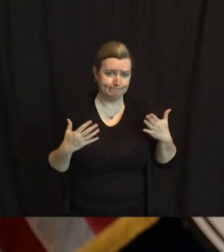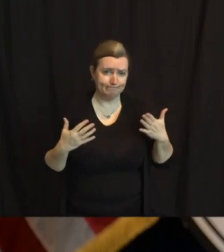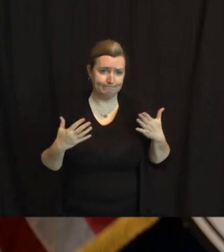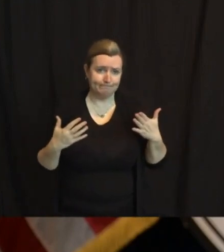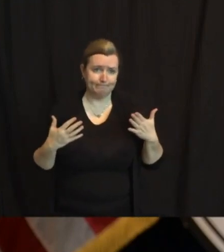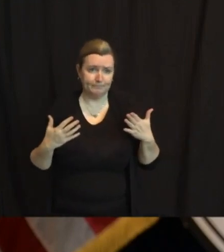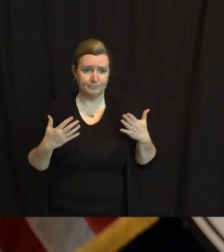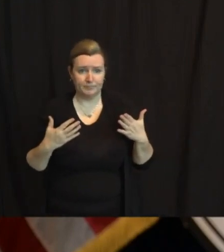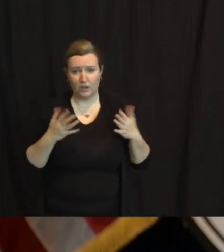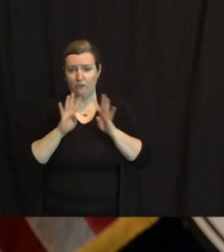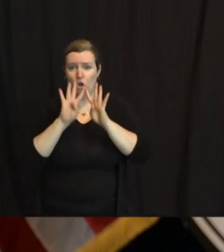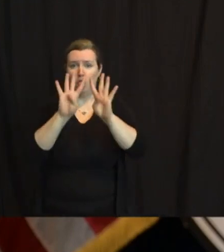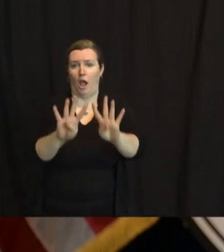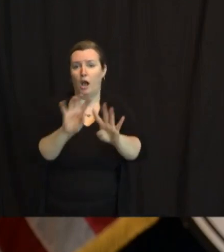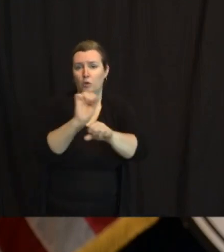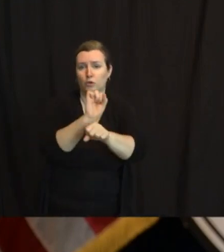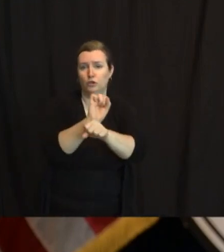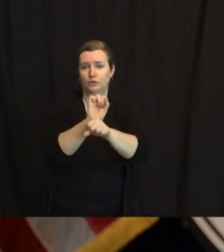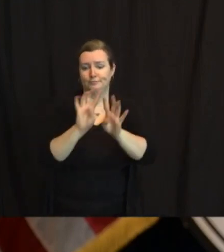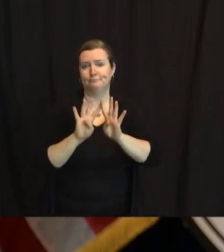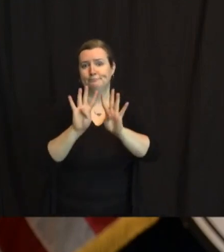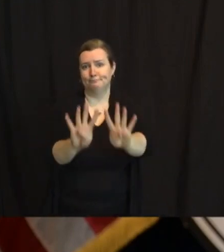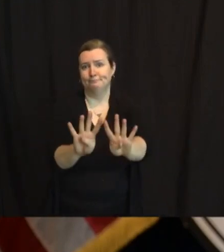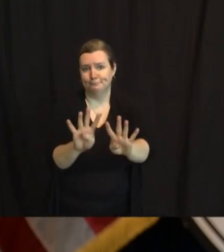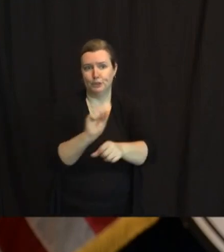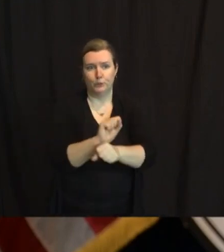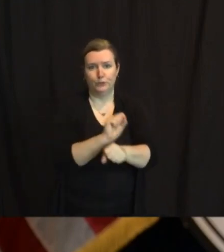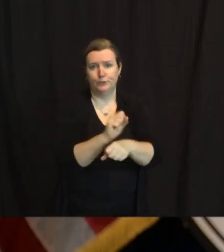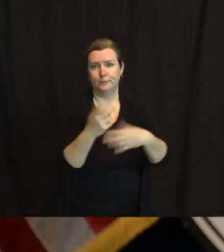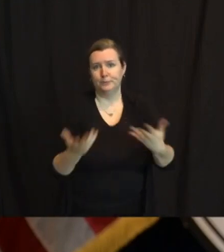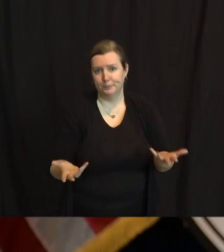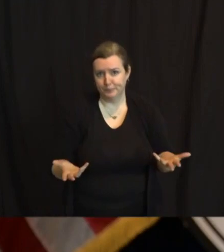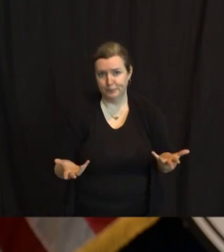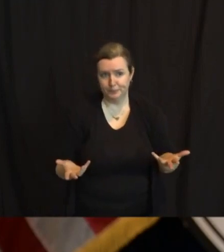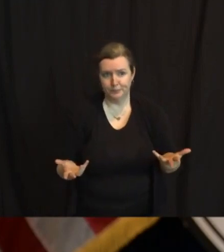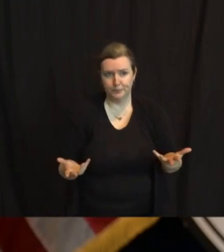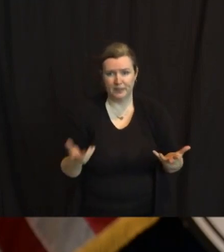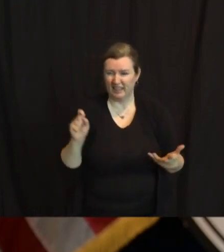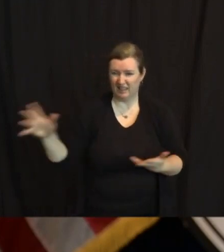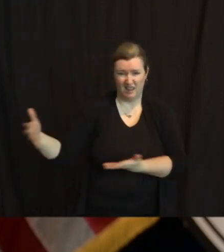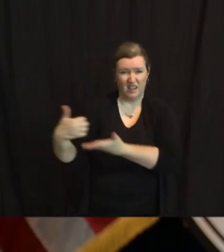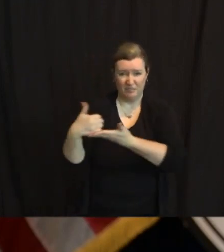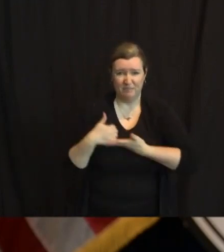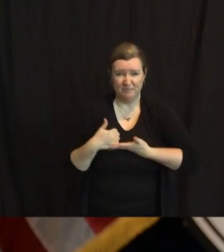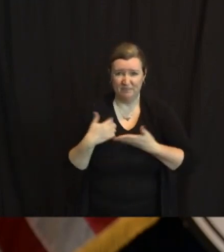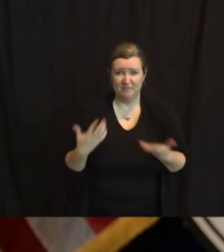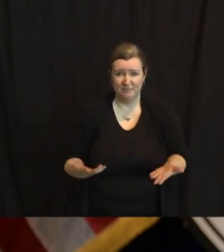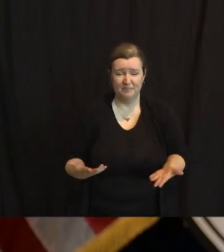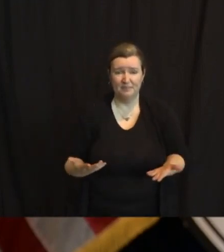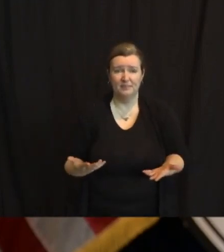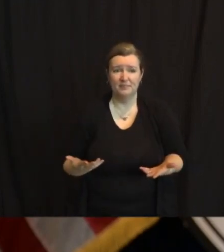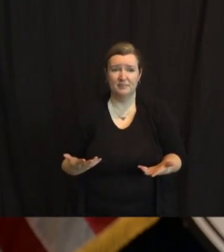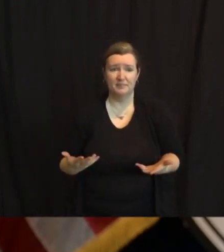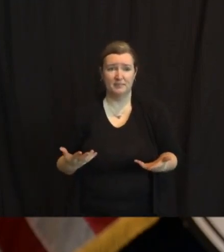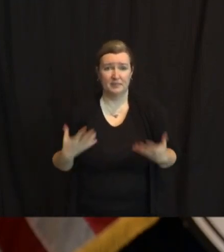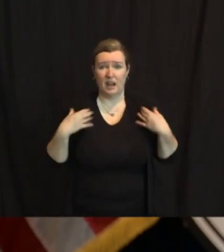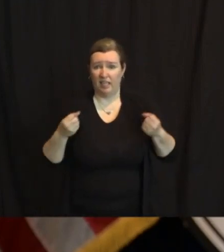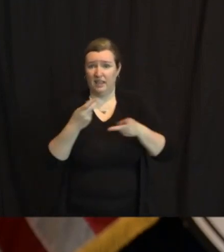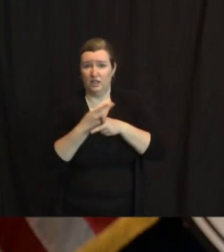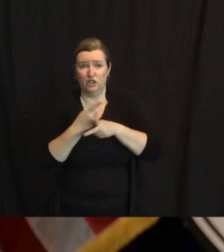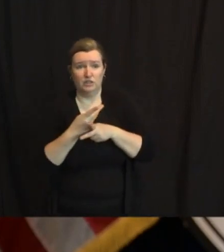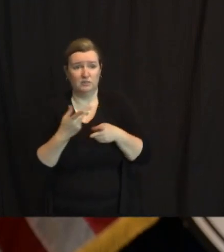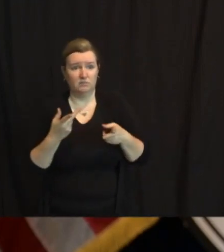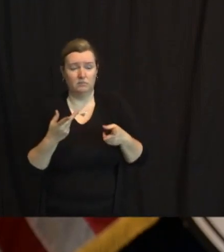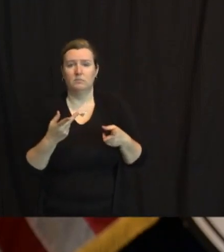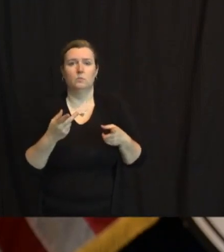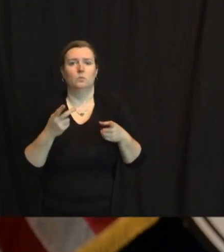our residents who right now are living through something that none of us have ever lived through before, the healthcare crisis of all